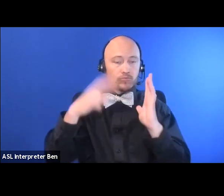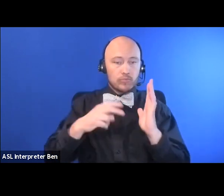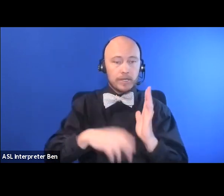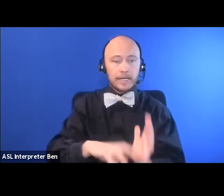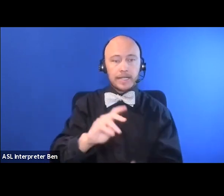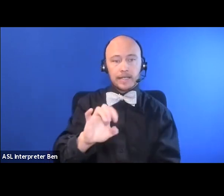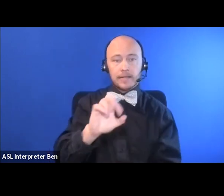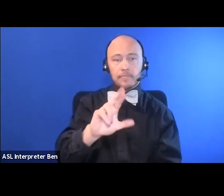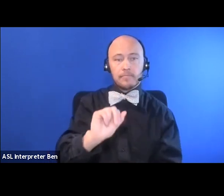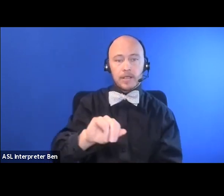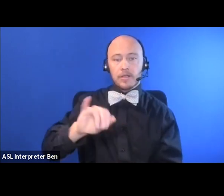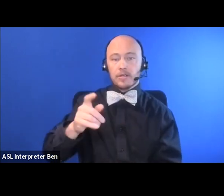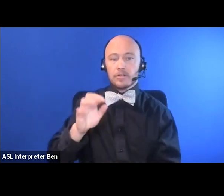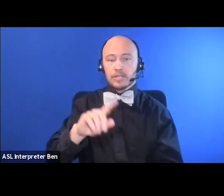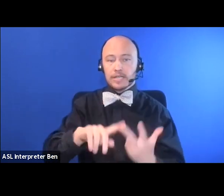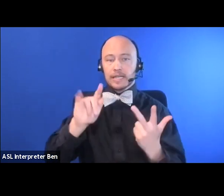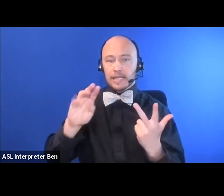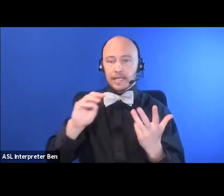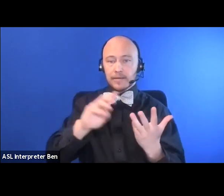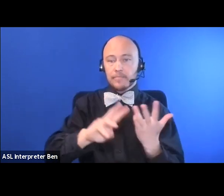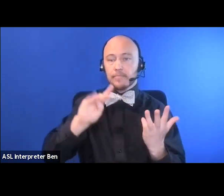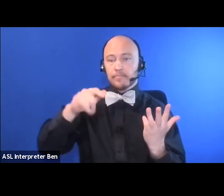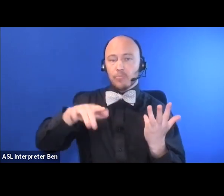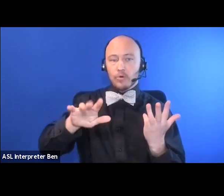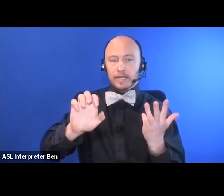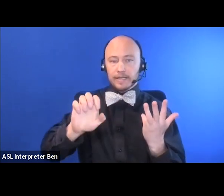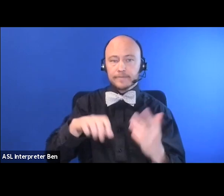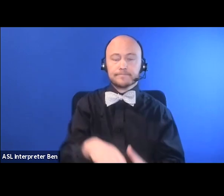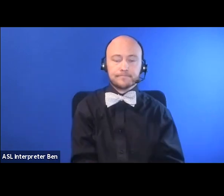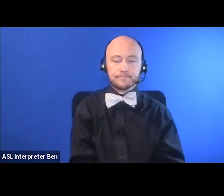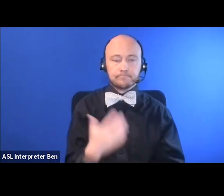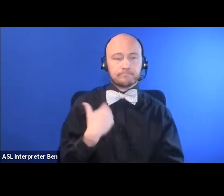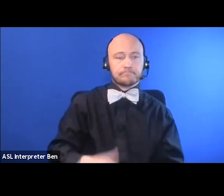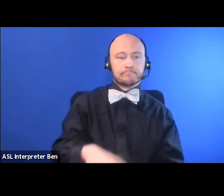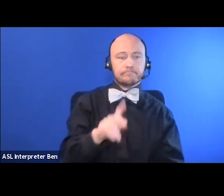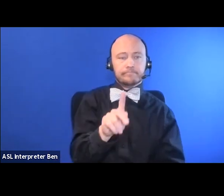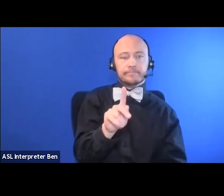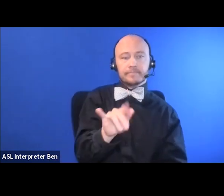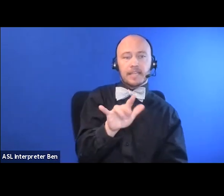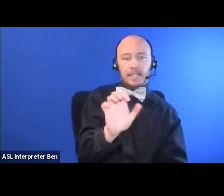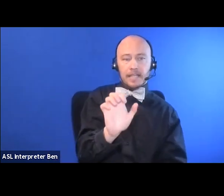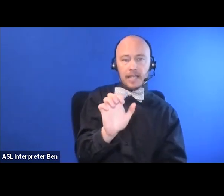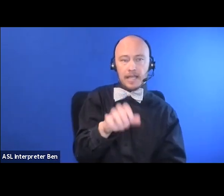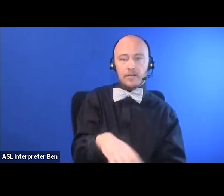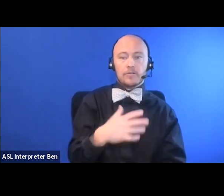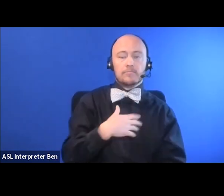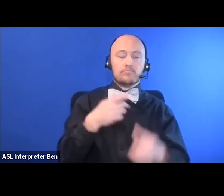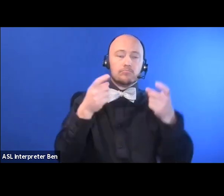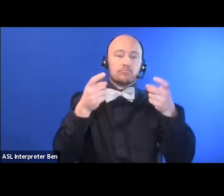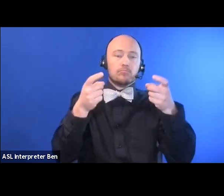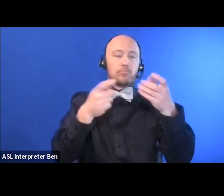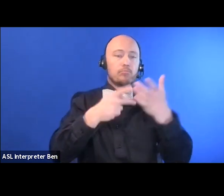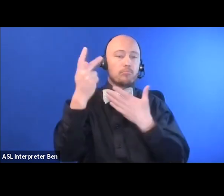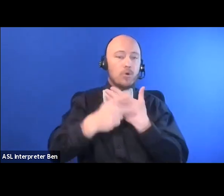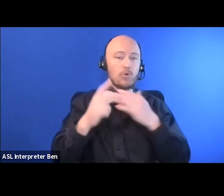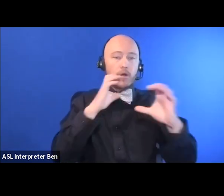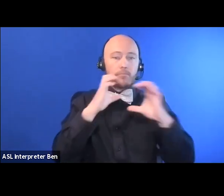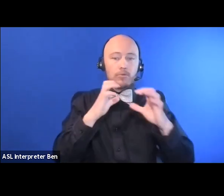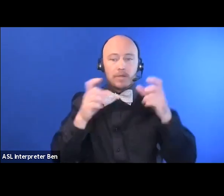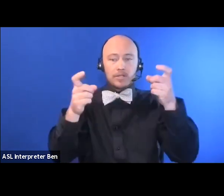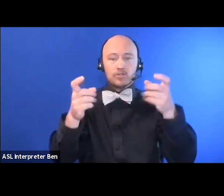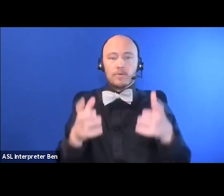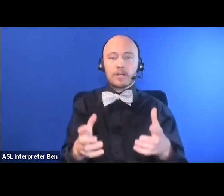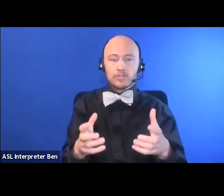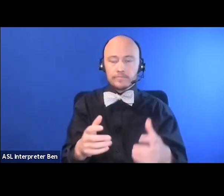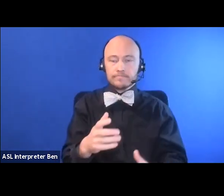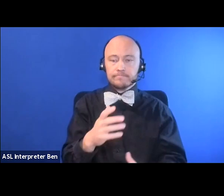Jacob, Crystal Hana Kim, and Monique Truong. I'm Kyle Lucia Wu, Kundiman's Programs and Communications Director, and